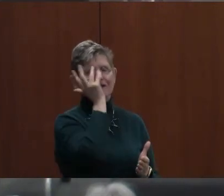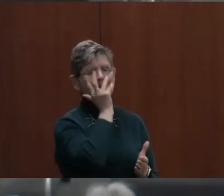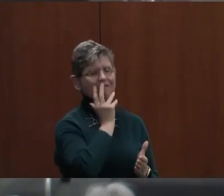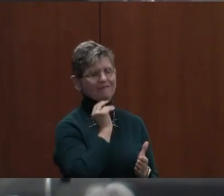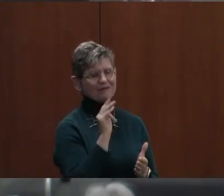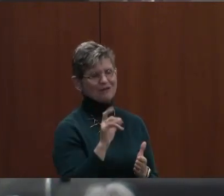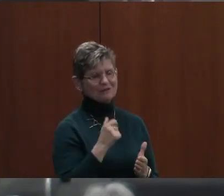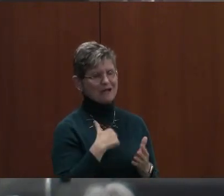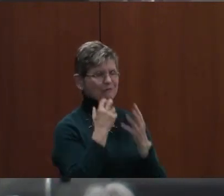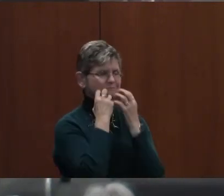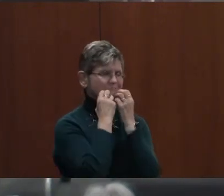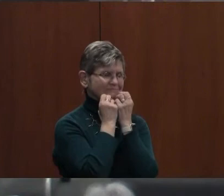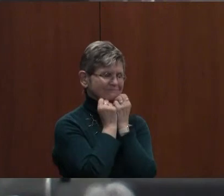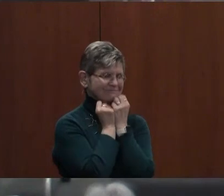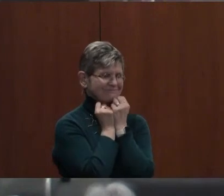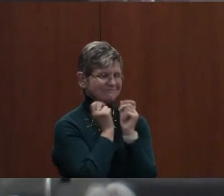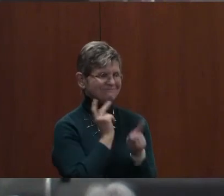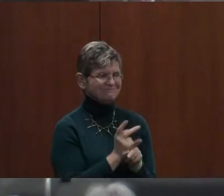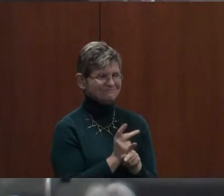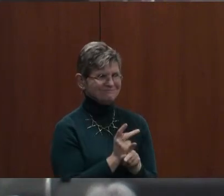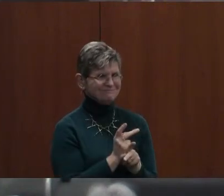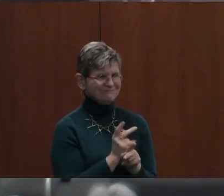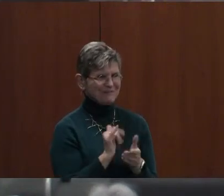I will cherish them.